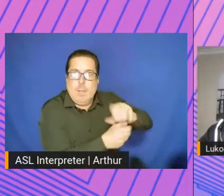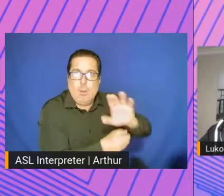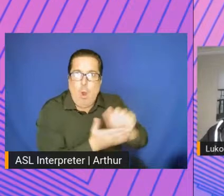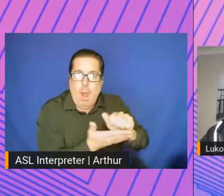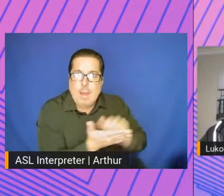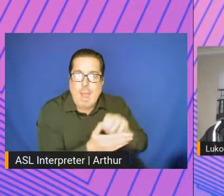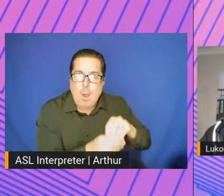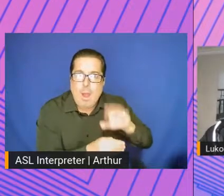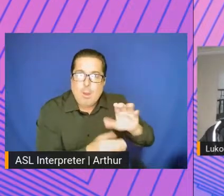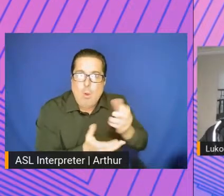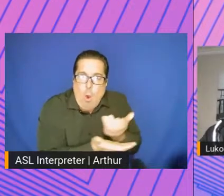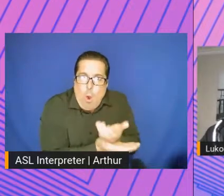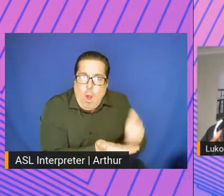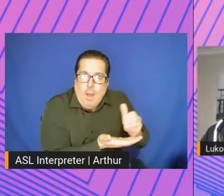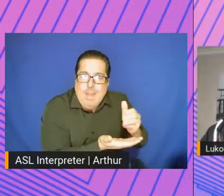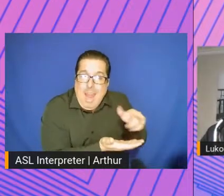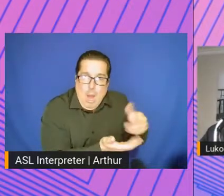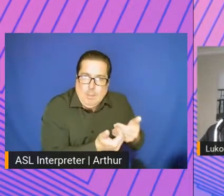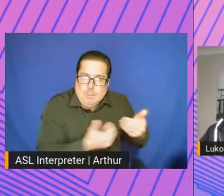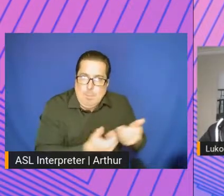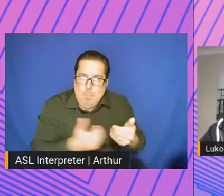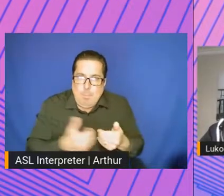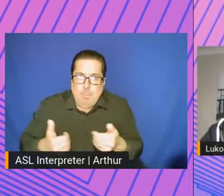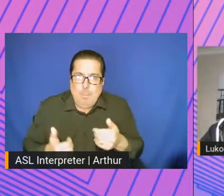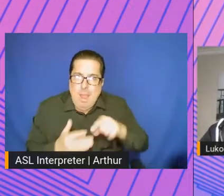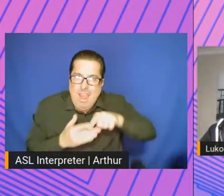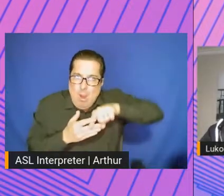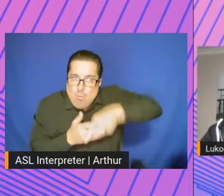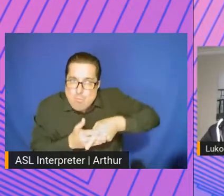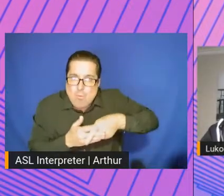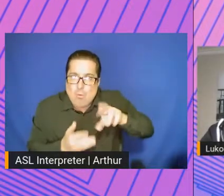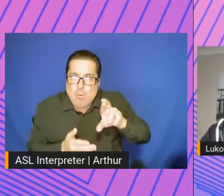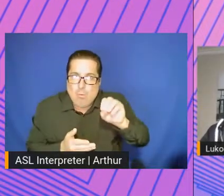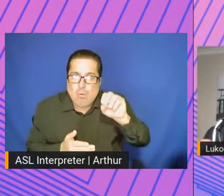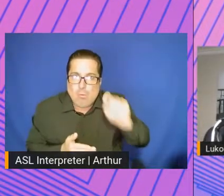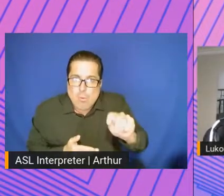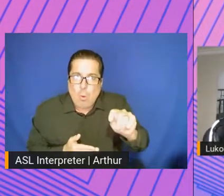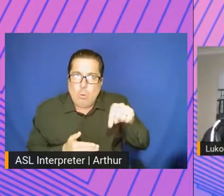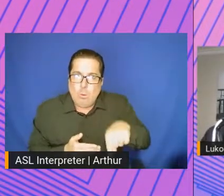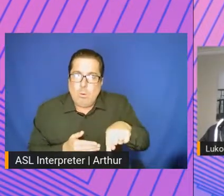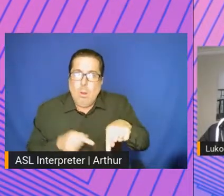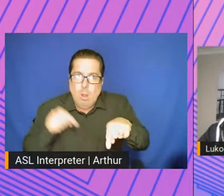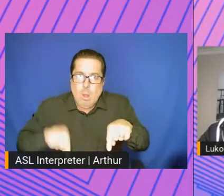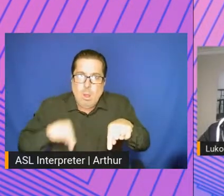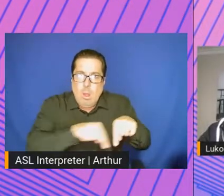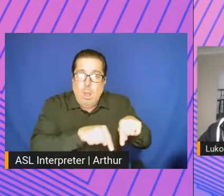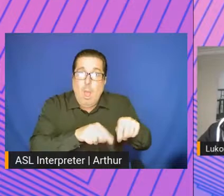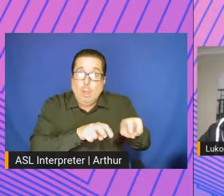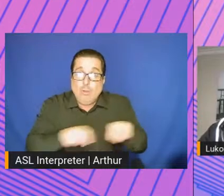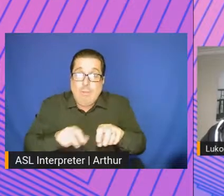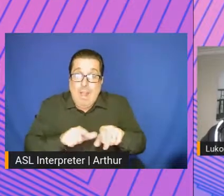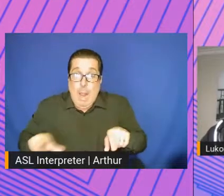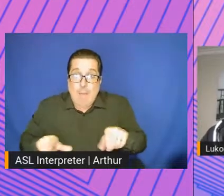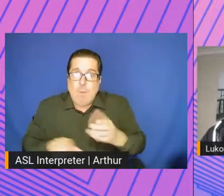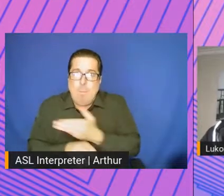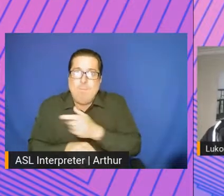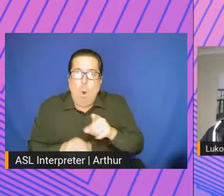different policies that you can make use of, but it's a really important step that you can have shifted left before it even ends up in your cluster.